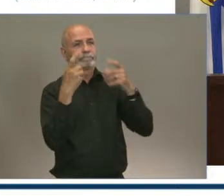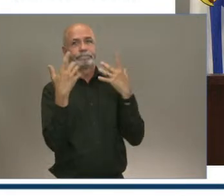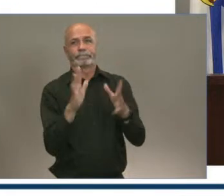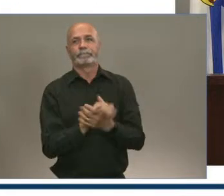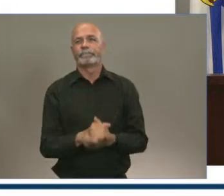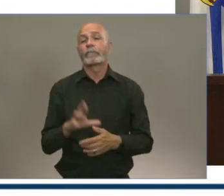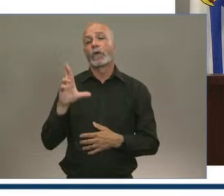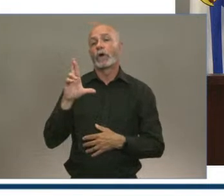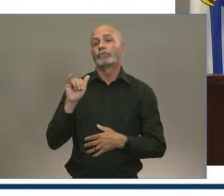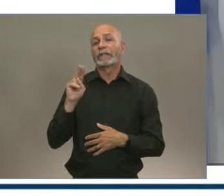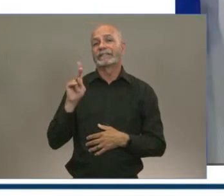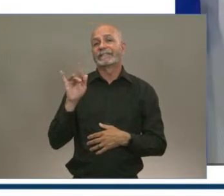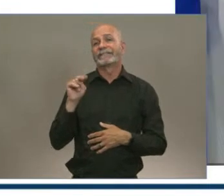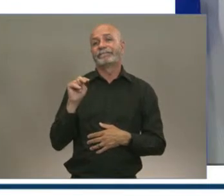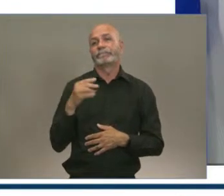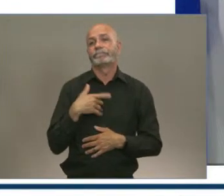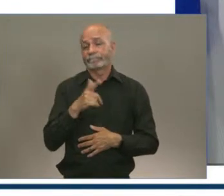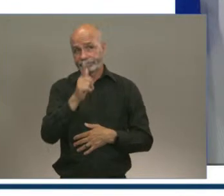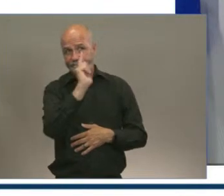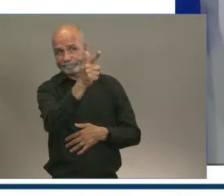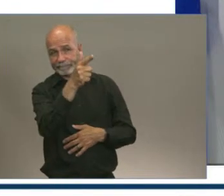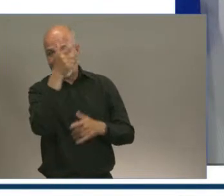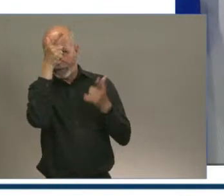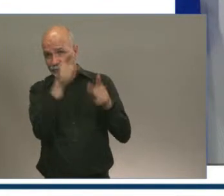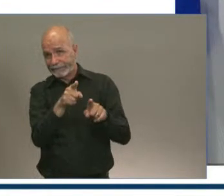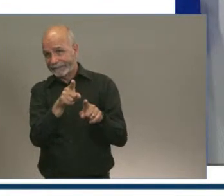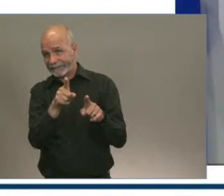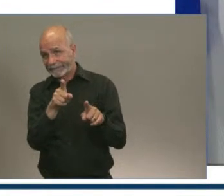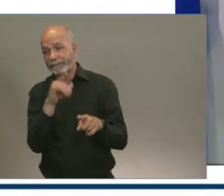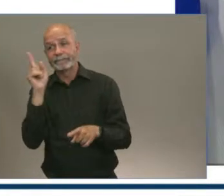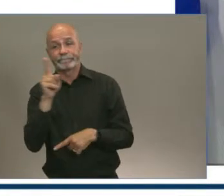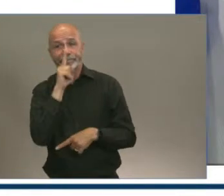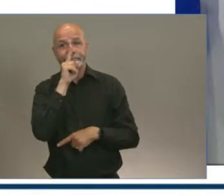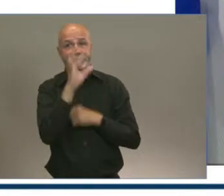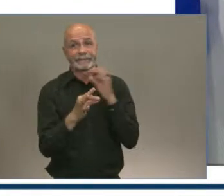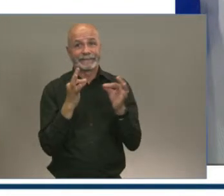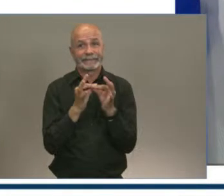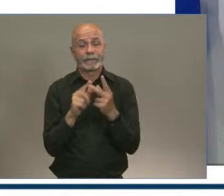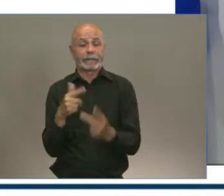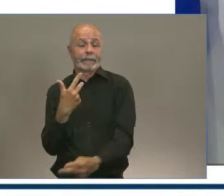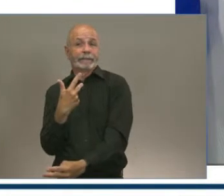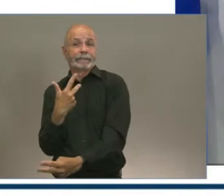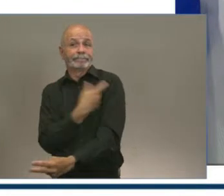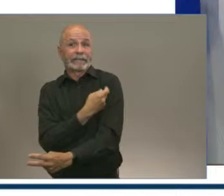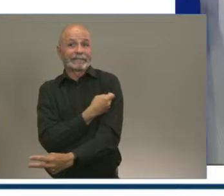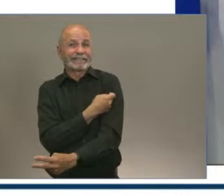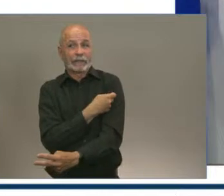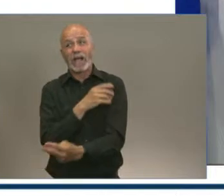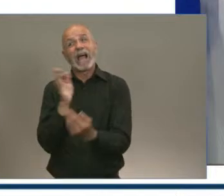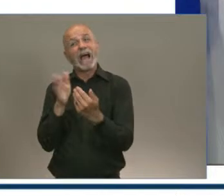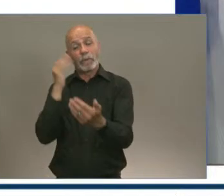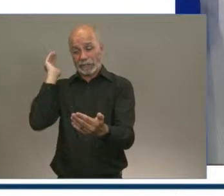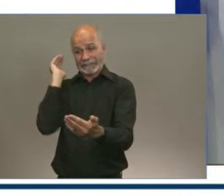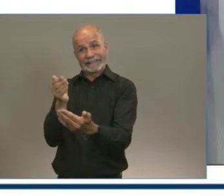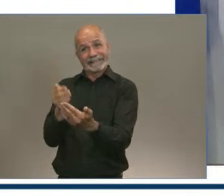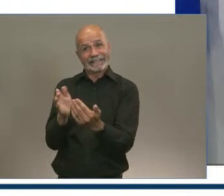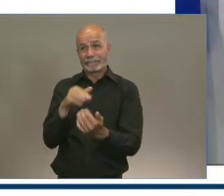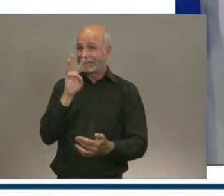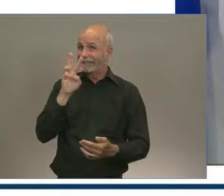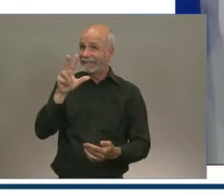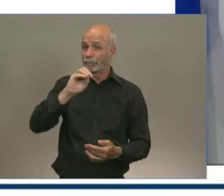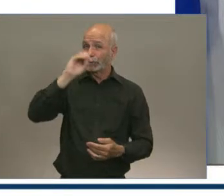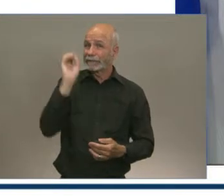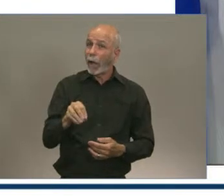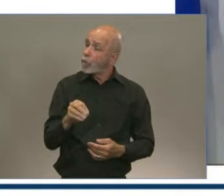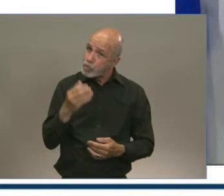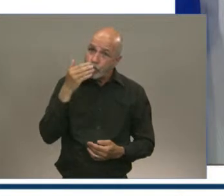testing, and I'll just focus more on vaccines. So as we said, we're approaching the 65% mark for first dose,